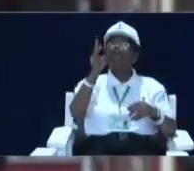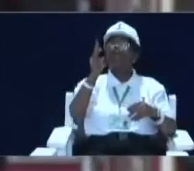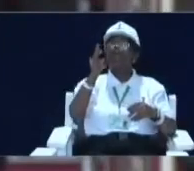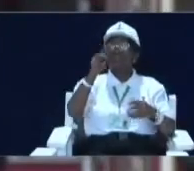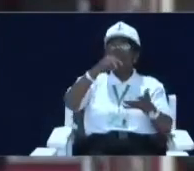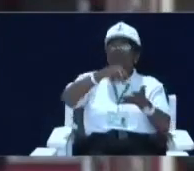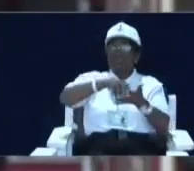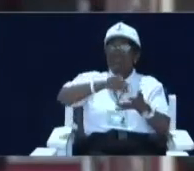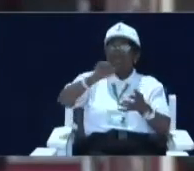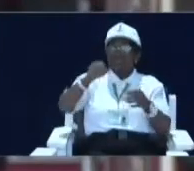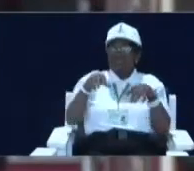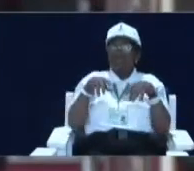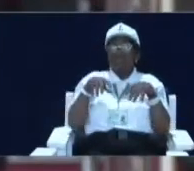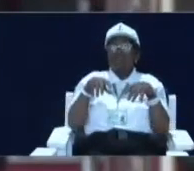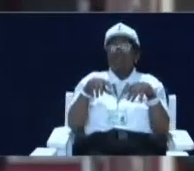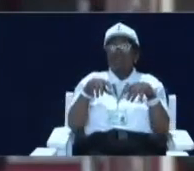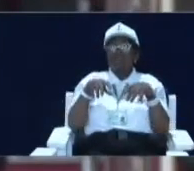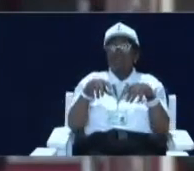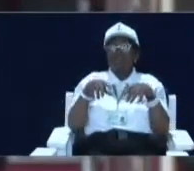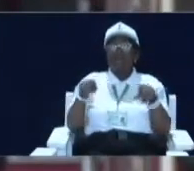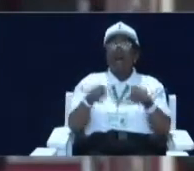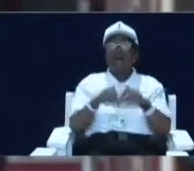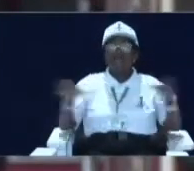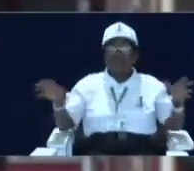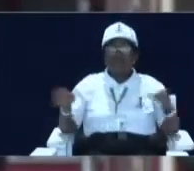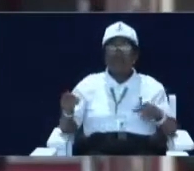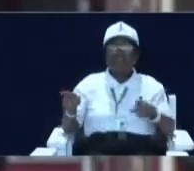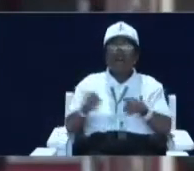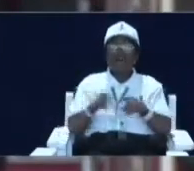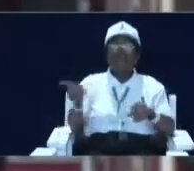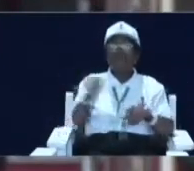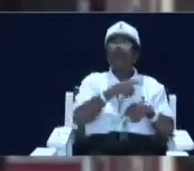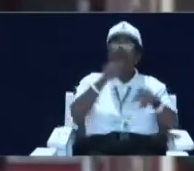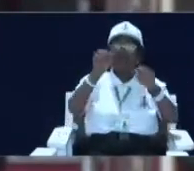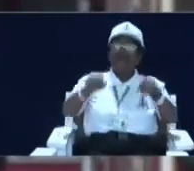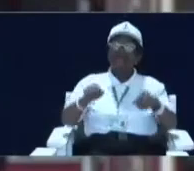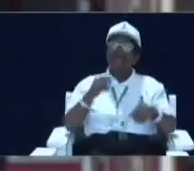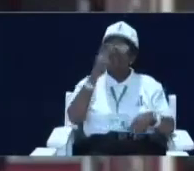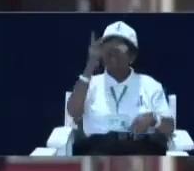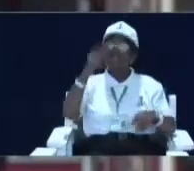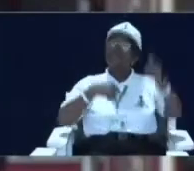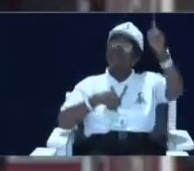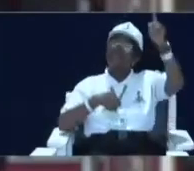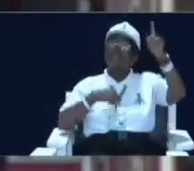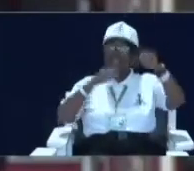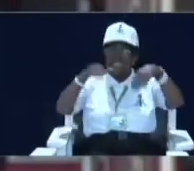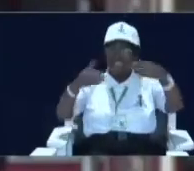spot. As much as you can see, I give it to you.